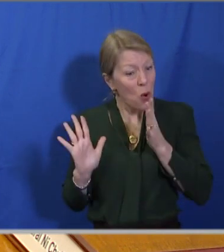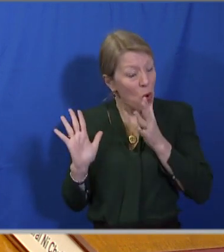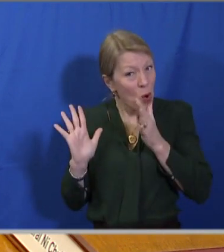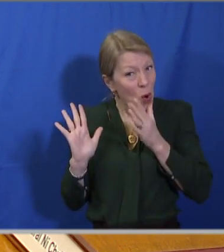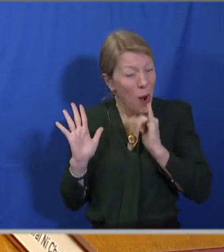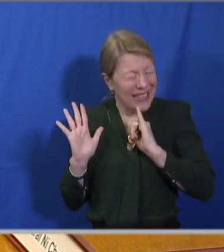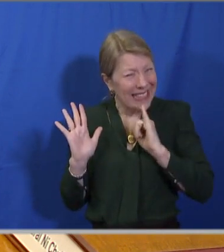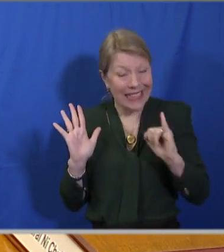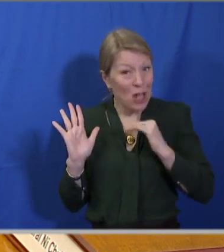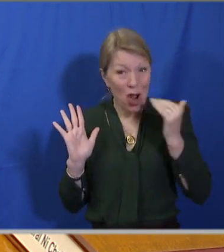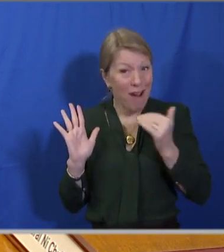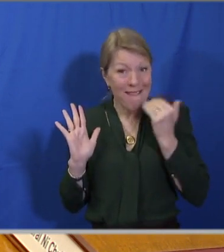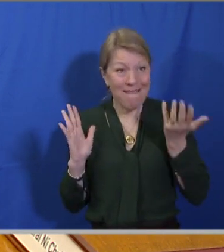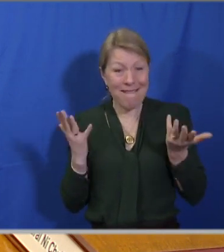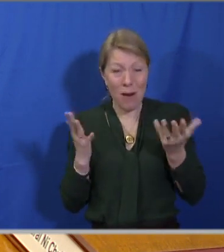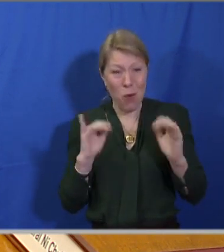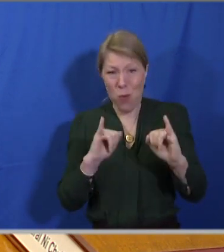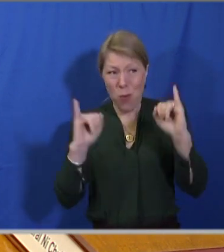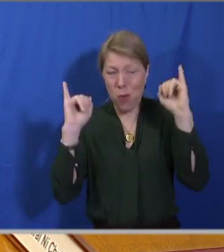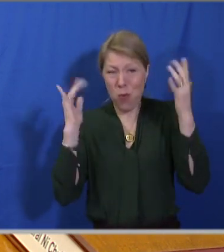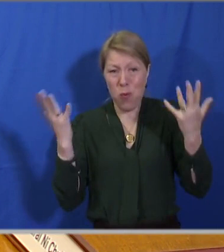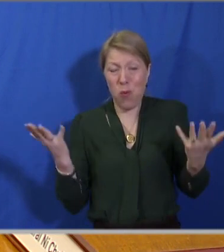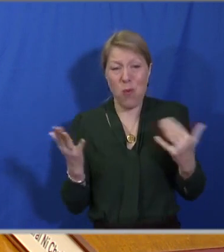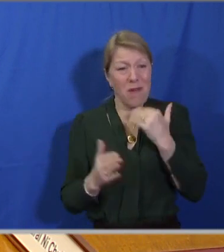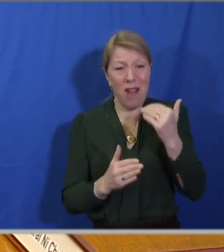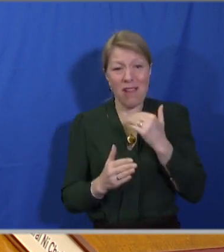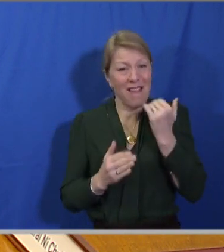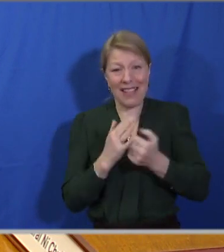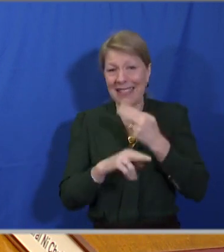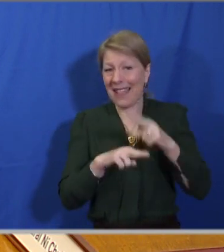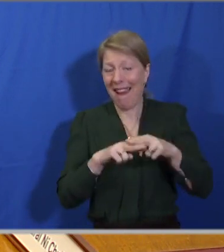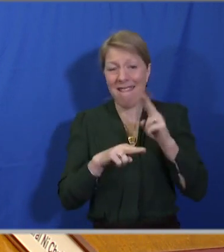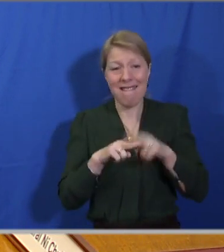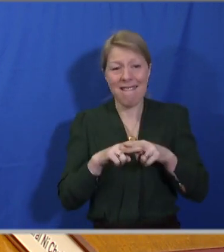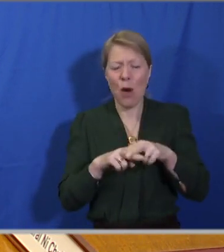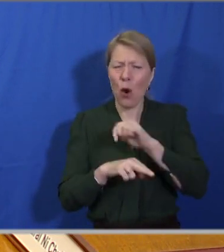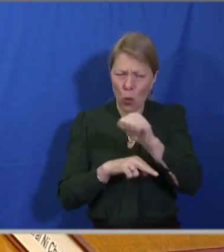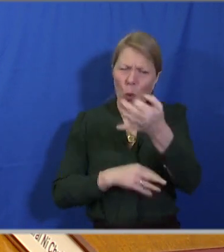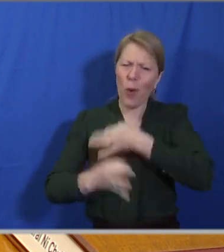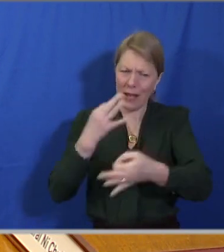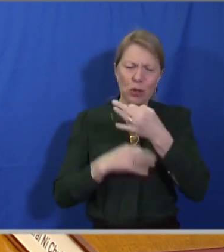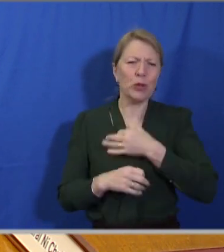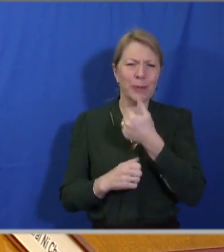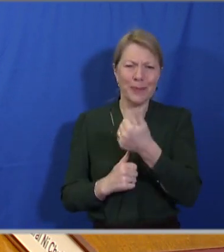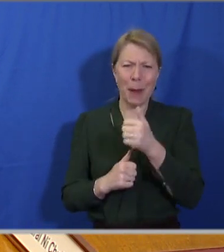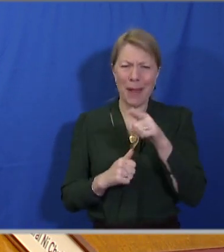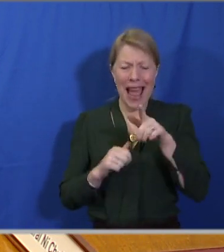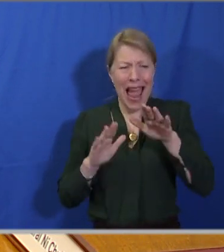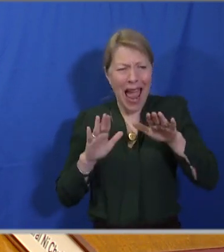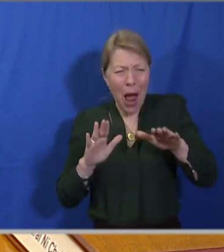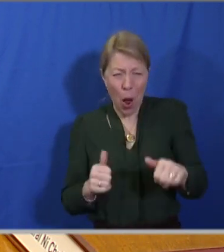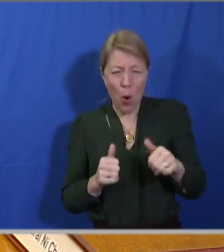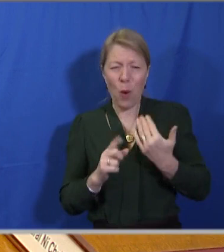that the questions that were asked, every single one of them are completely valid, then how can we have better access to